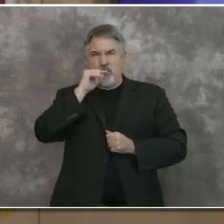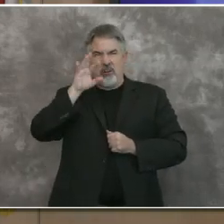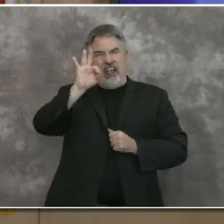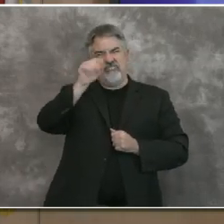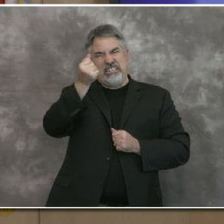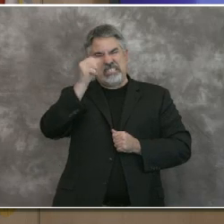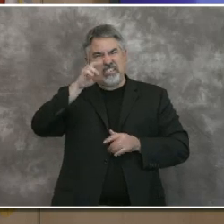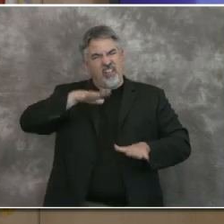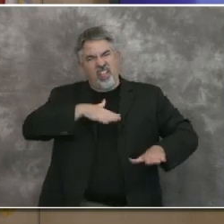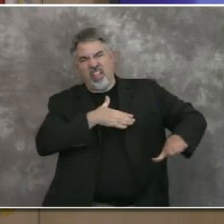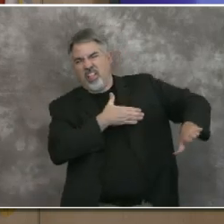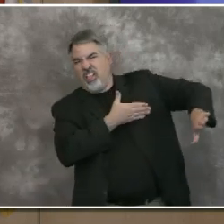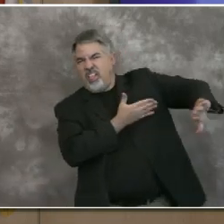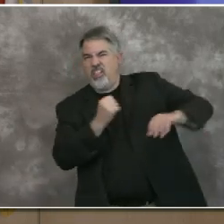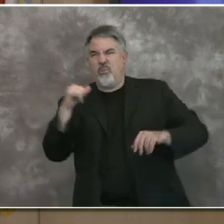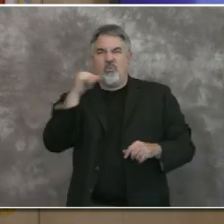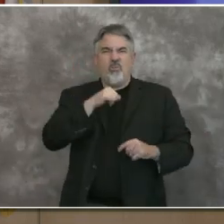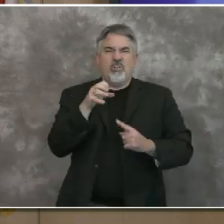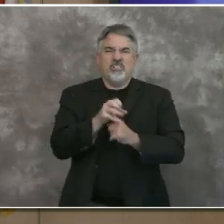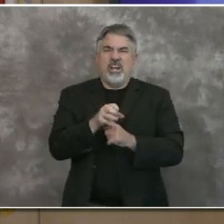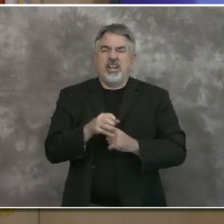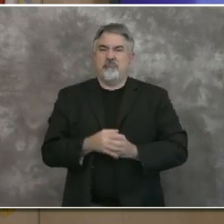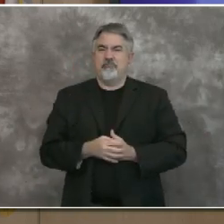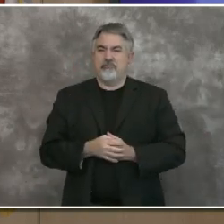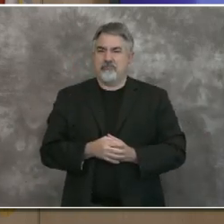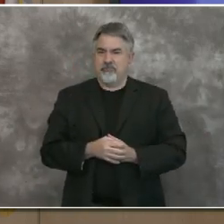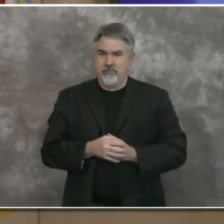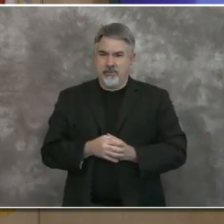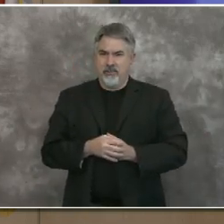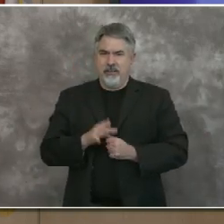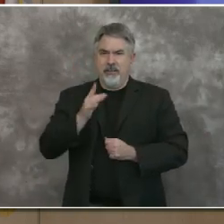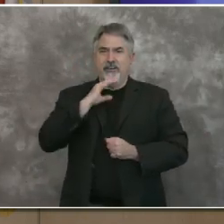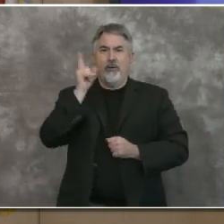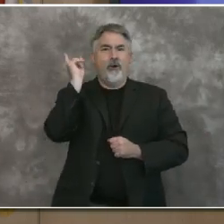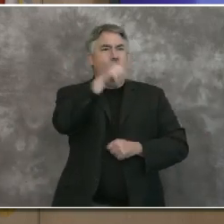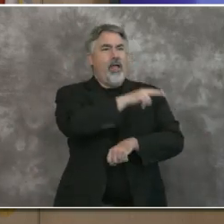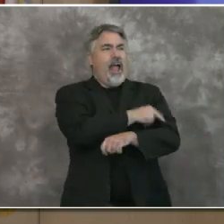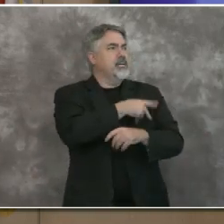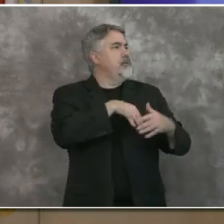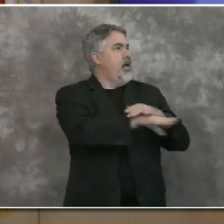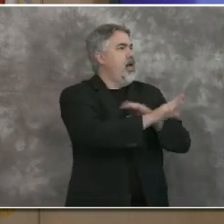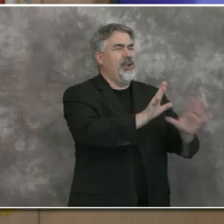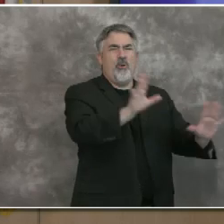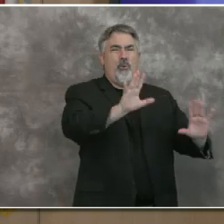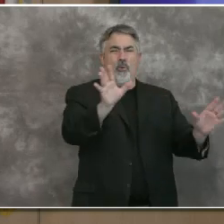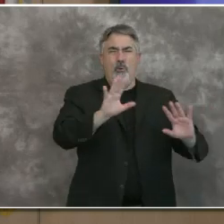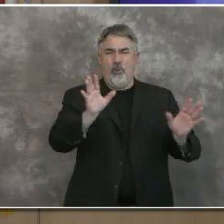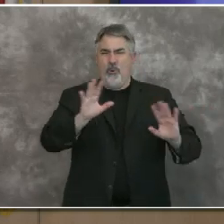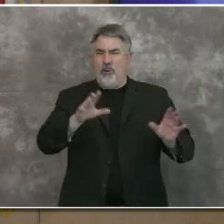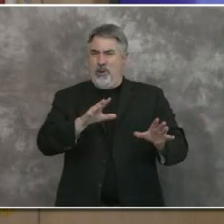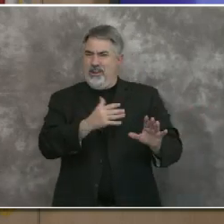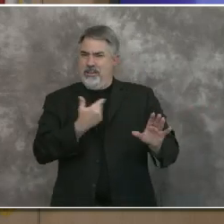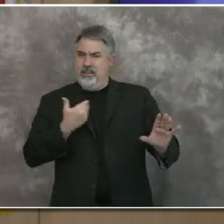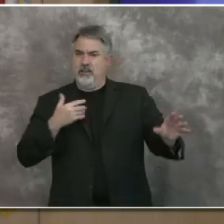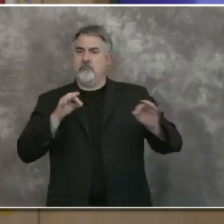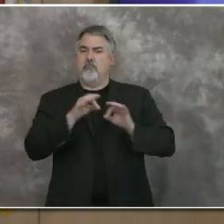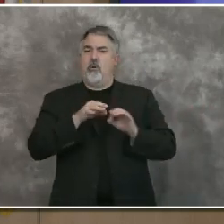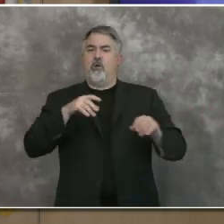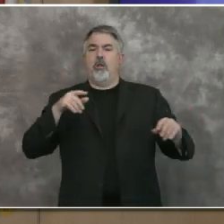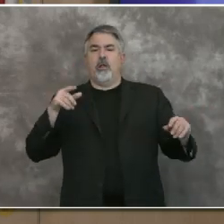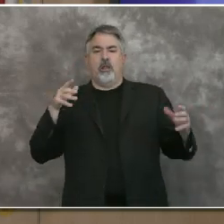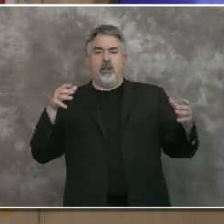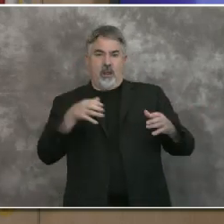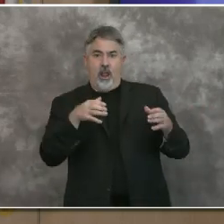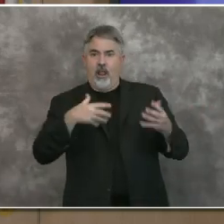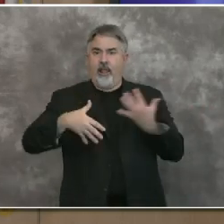chance, don't go to a hospital and congregate. Don't congregate anywhere. But if you look in the San Diego skies around noon tomorrow, you ought to be able to get